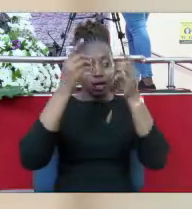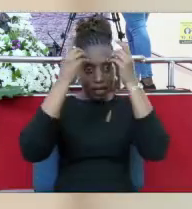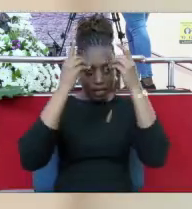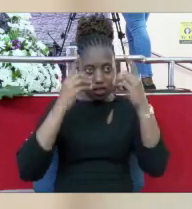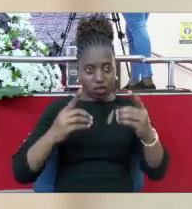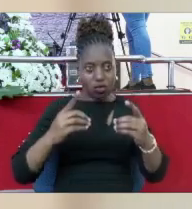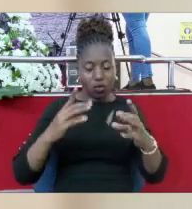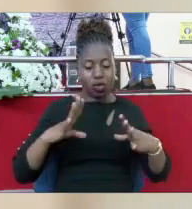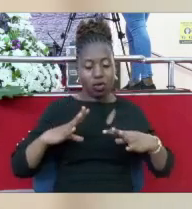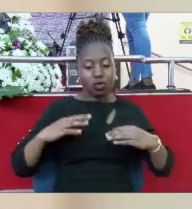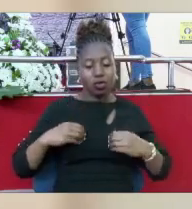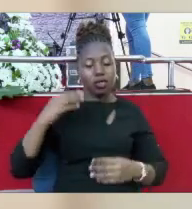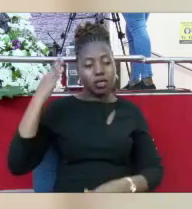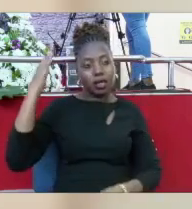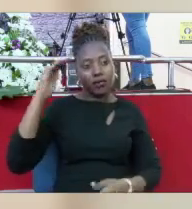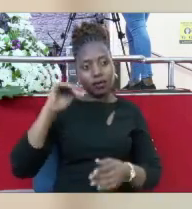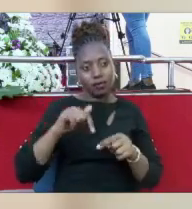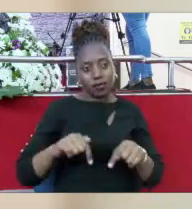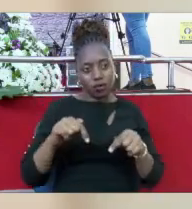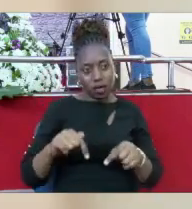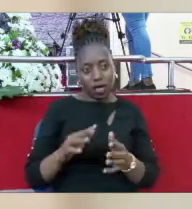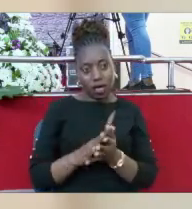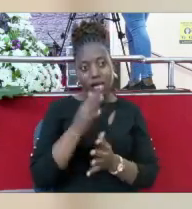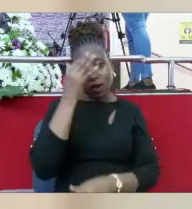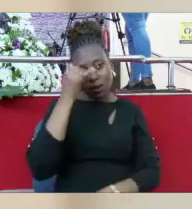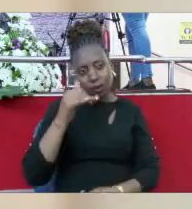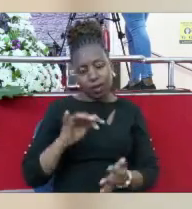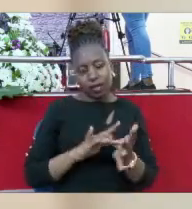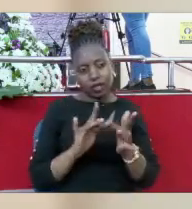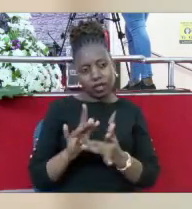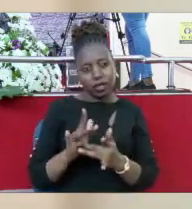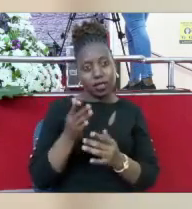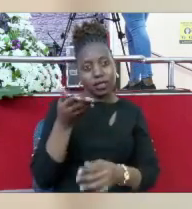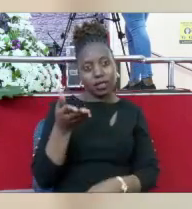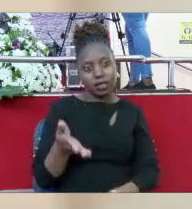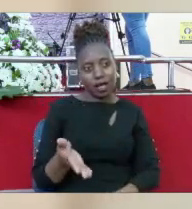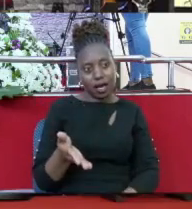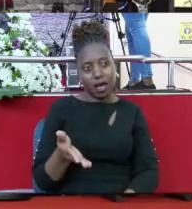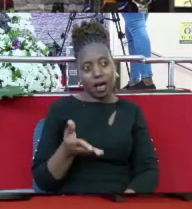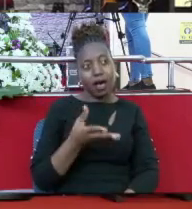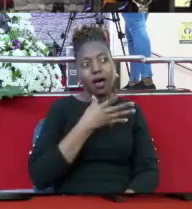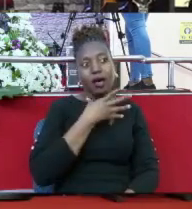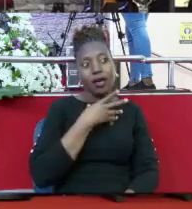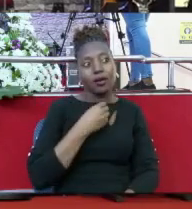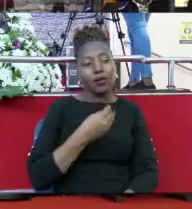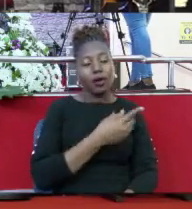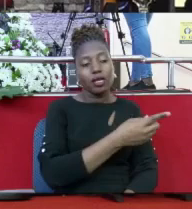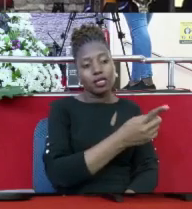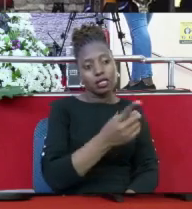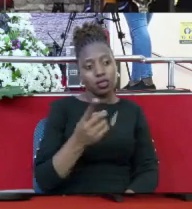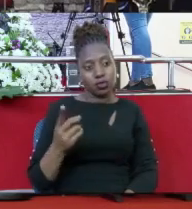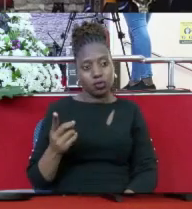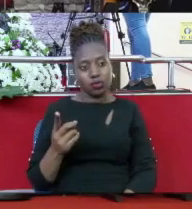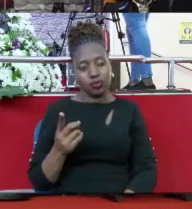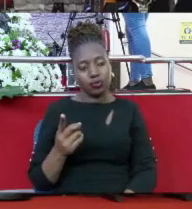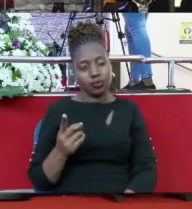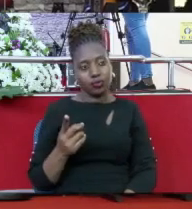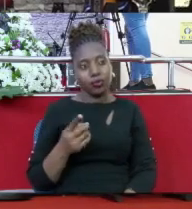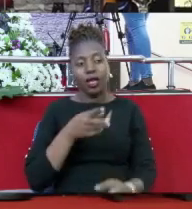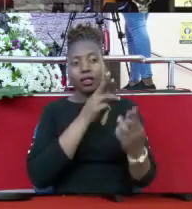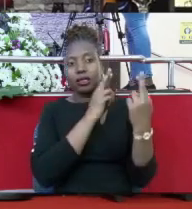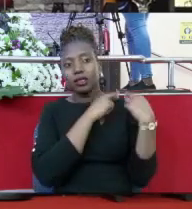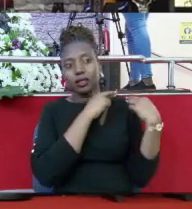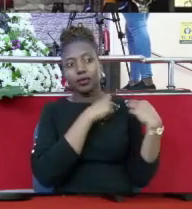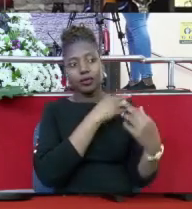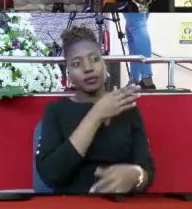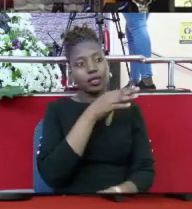today. Fanya uamuzi wa kumpokea leo. He is here. Ako hapa. And he wants you. It's your responsibility. Just accept what he